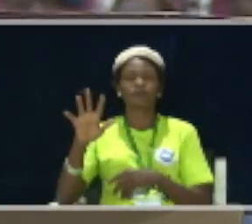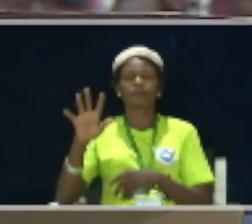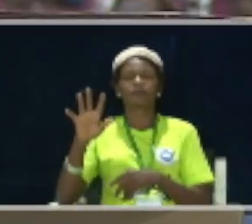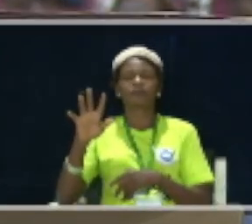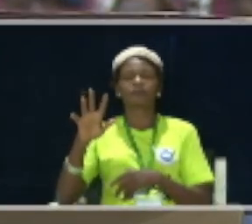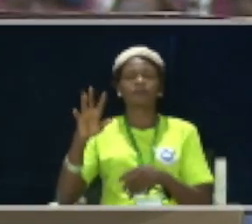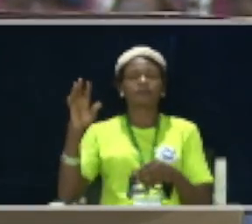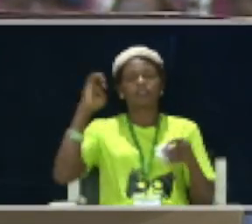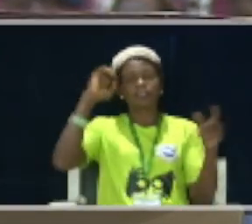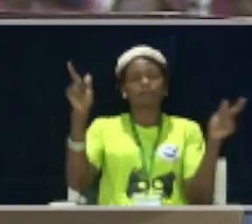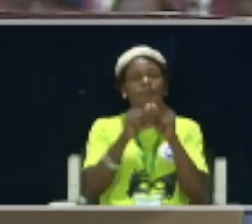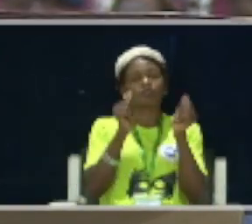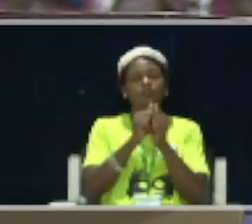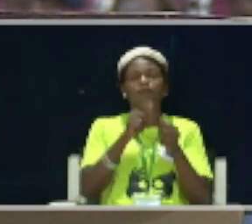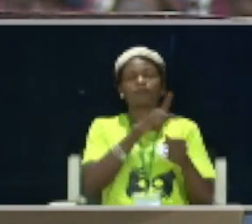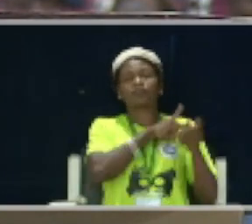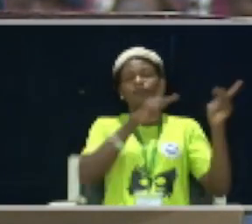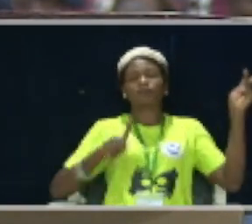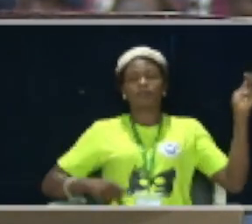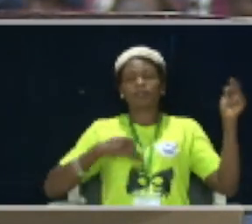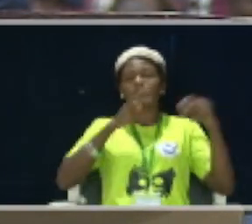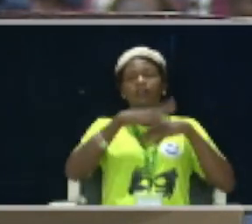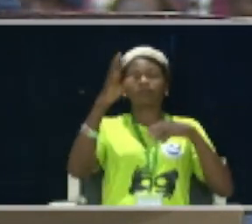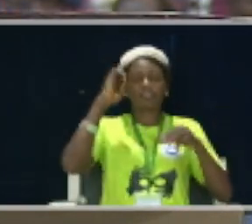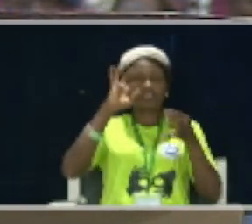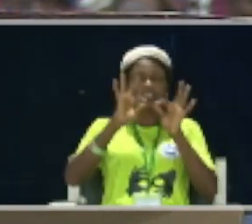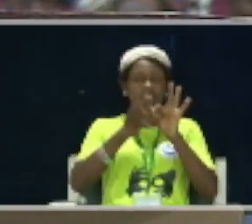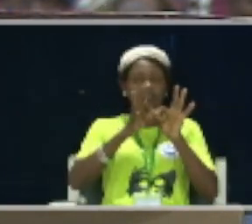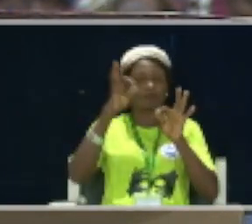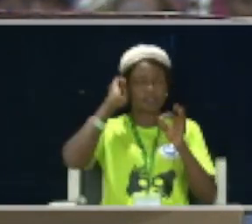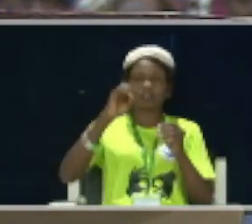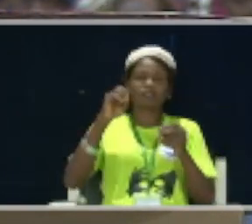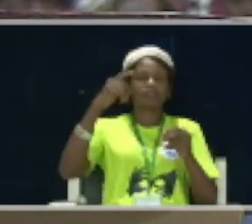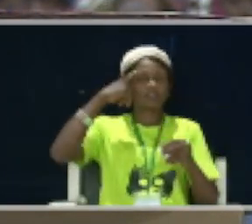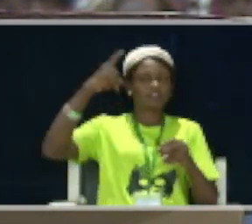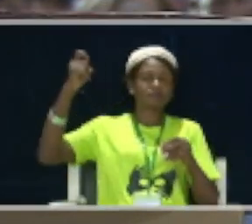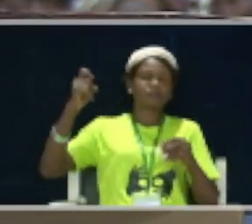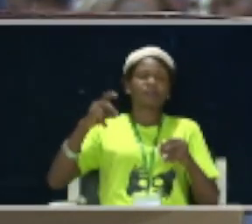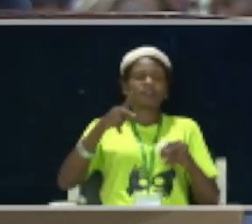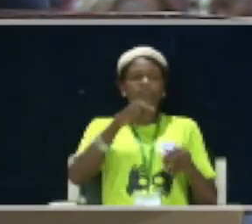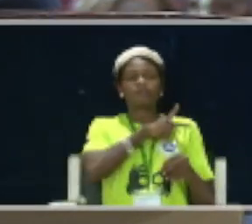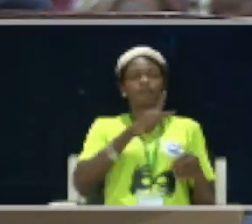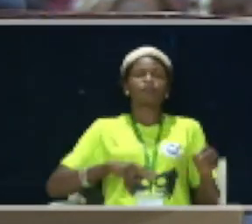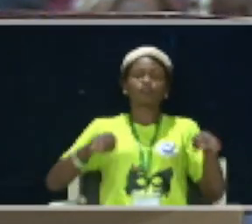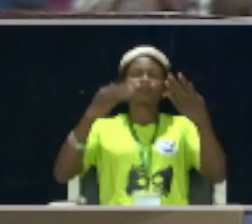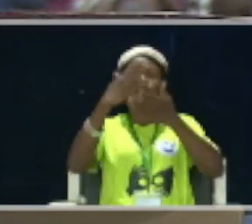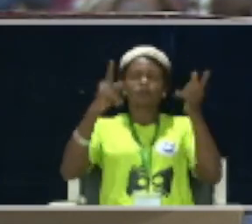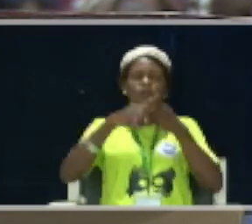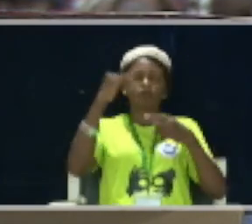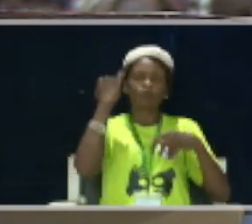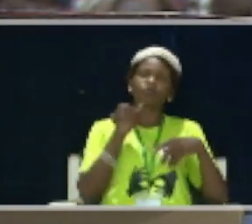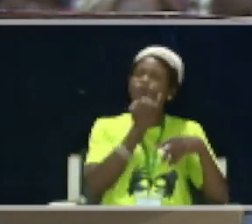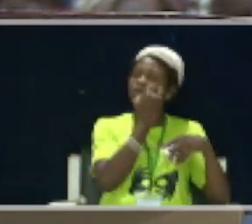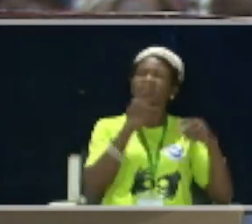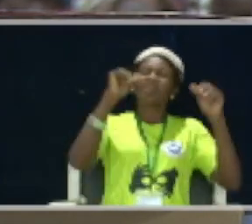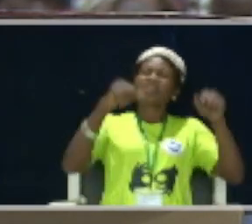35, he met with Pharaoh. And after he interpreted his dream, Pharaoh did something unusual. Say,